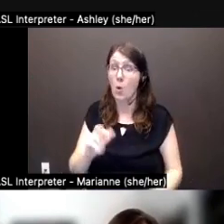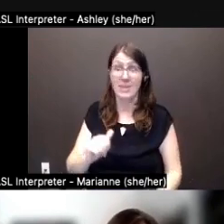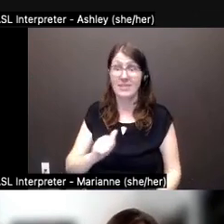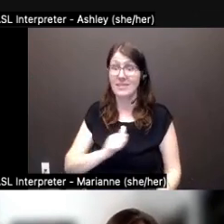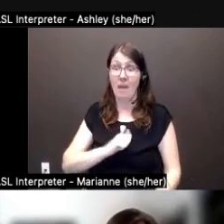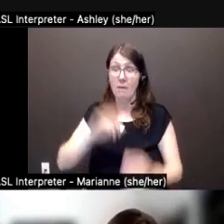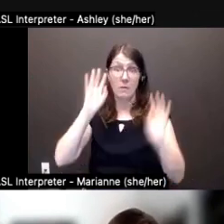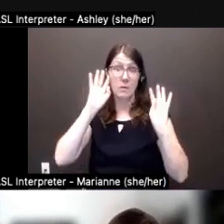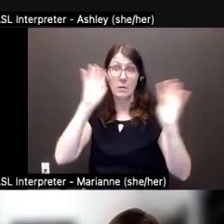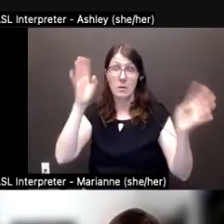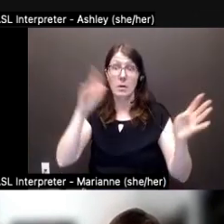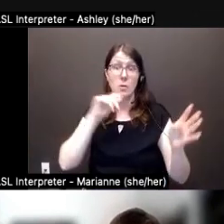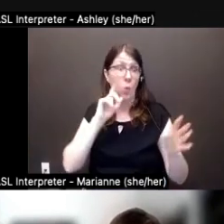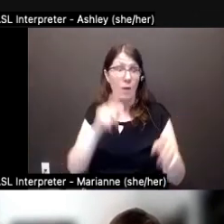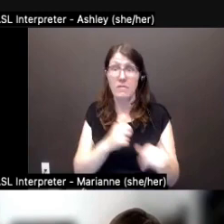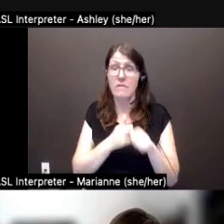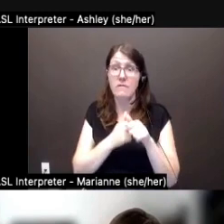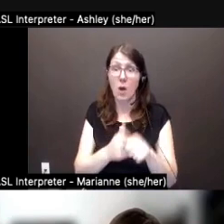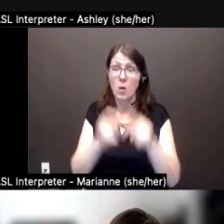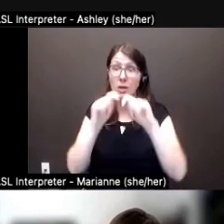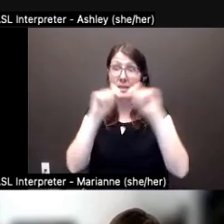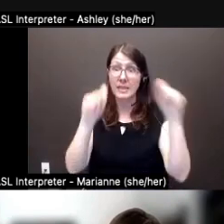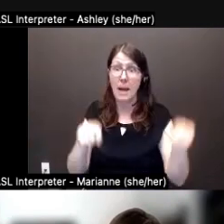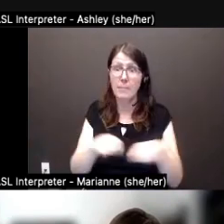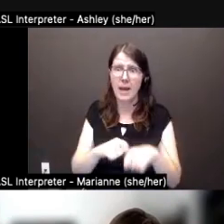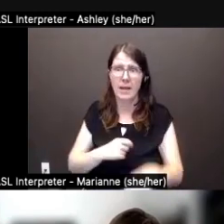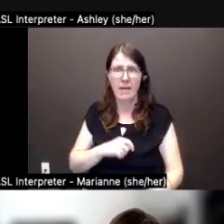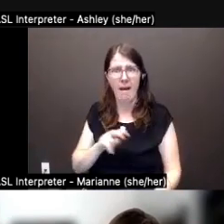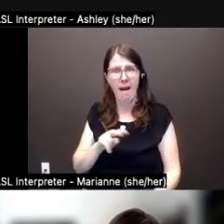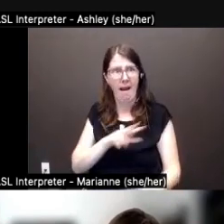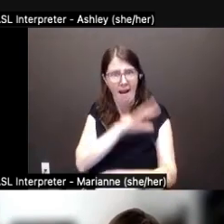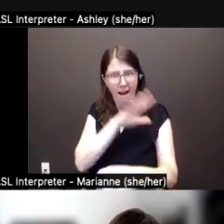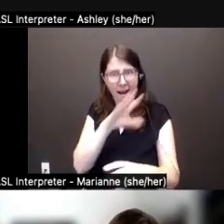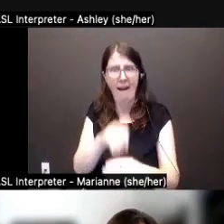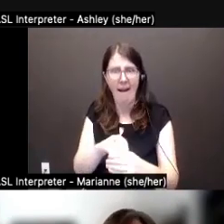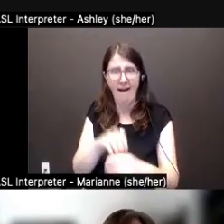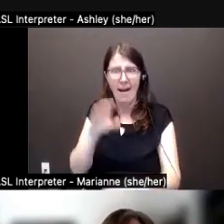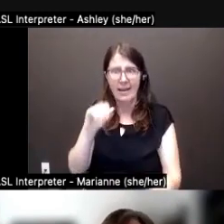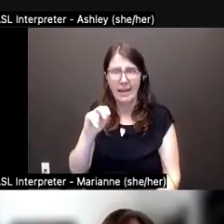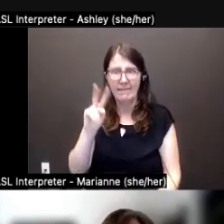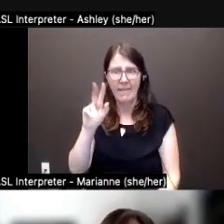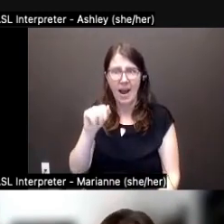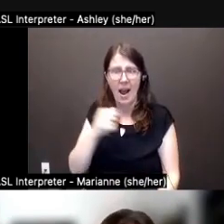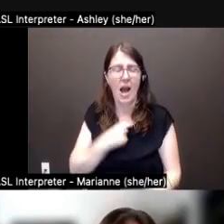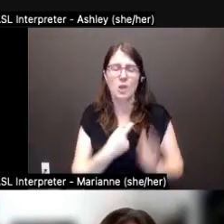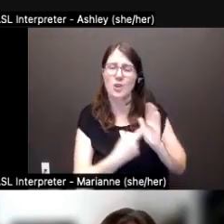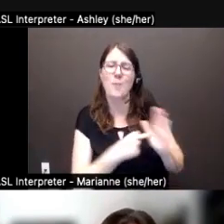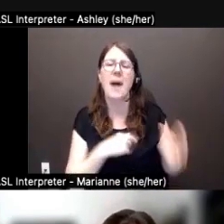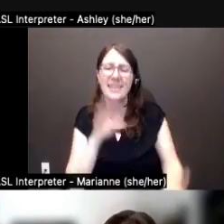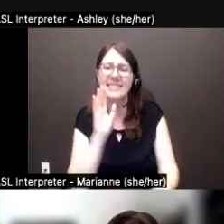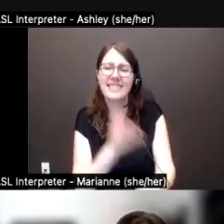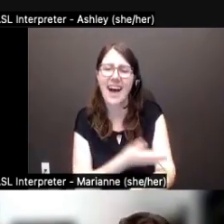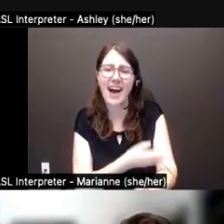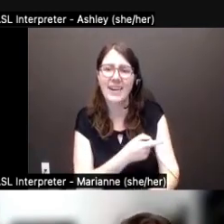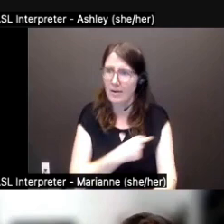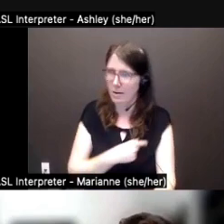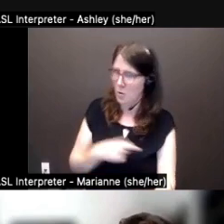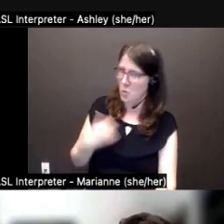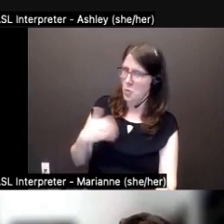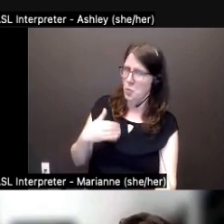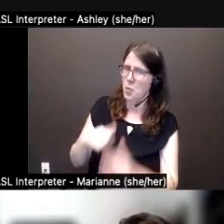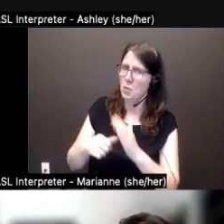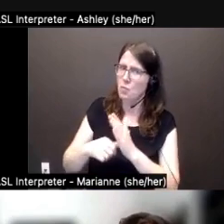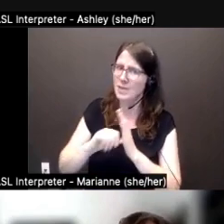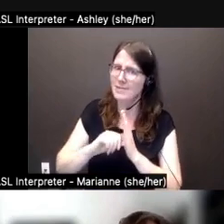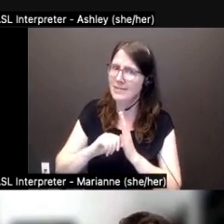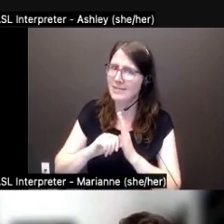shop. So I showed it to my son, and he was impressed as well. He was saying there were more